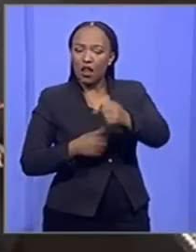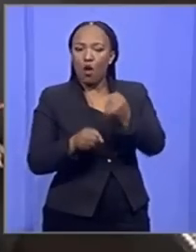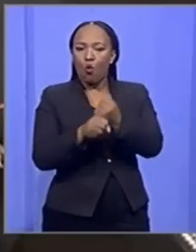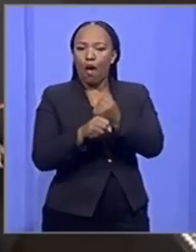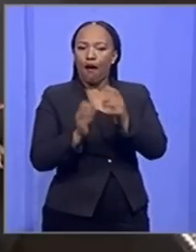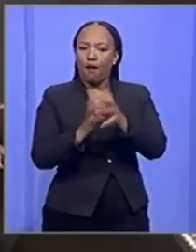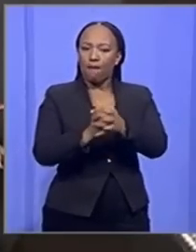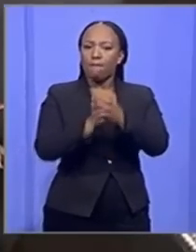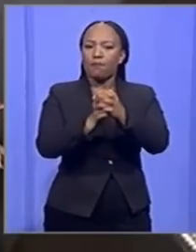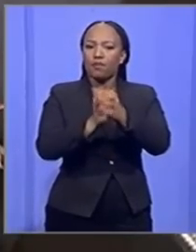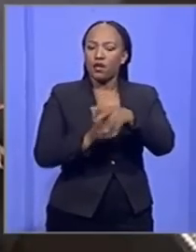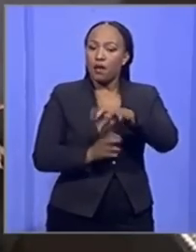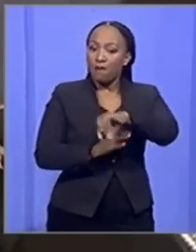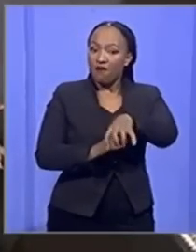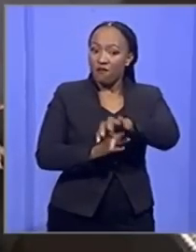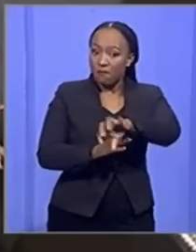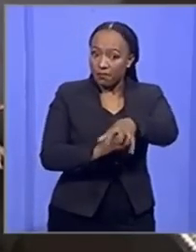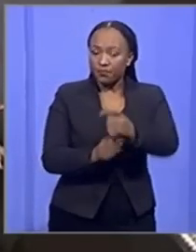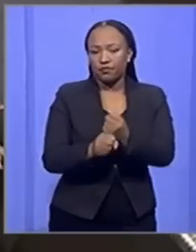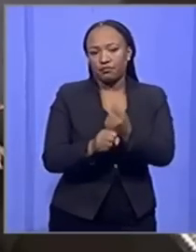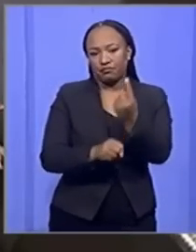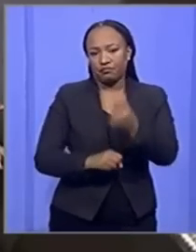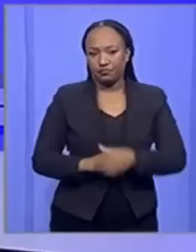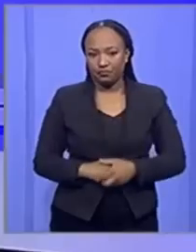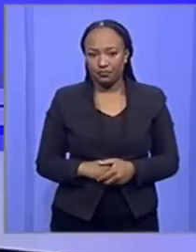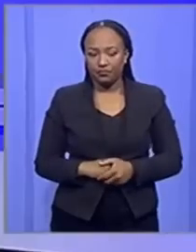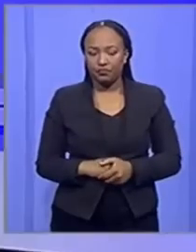in the province of Gauteng.